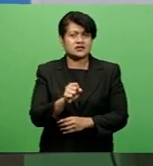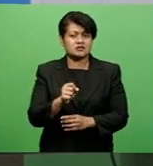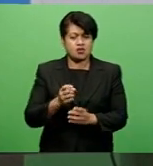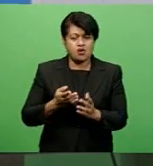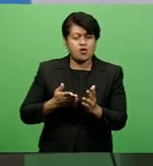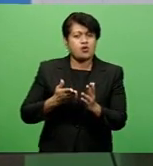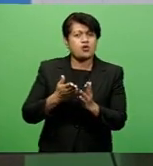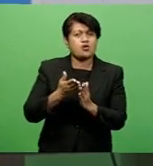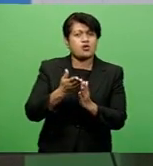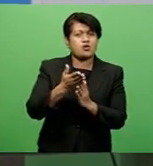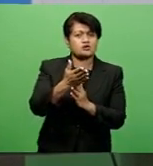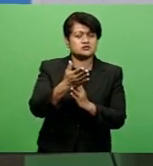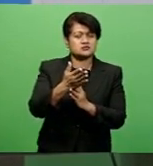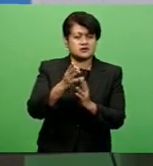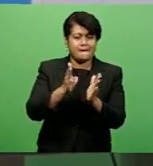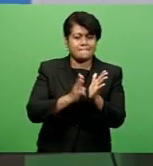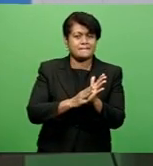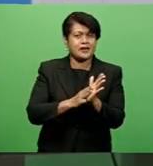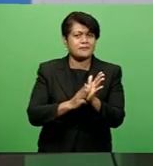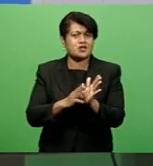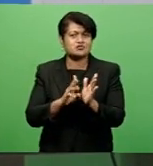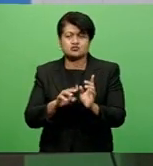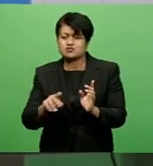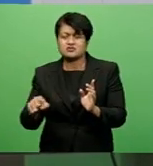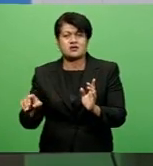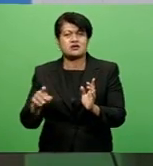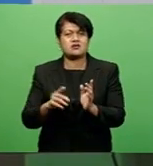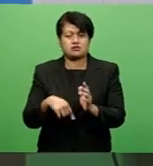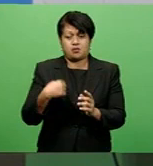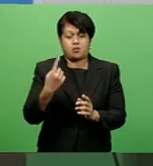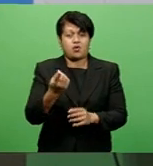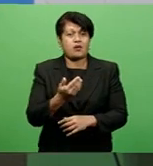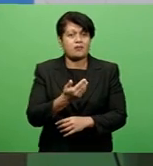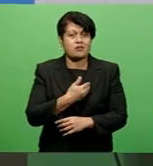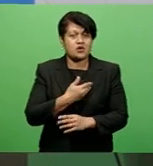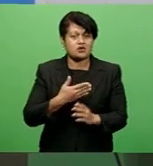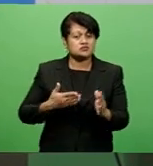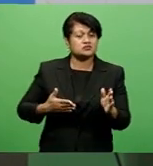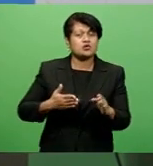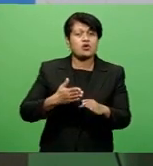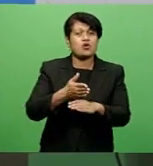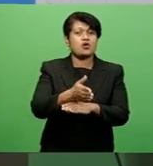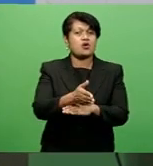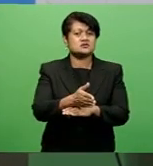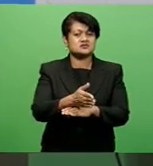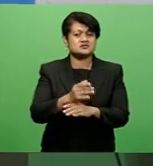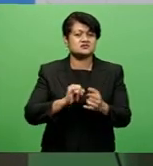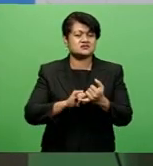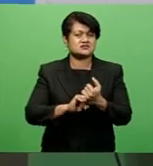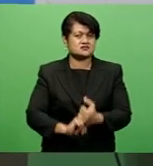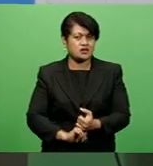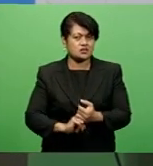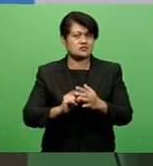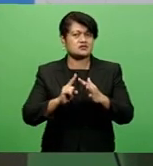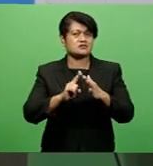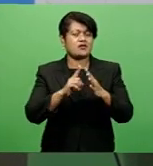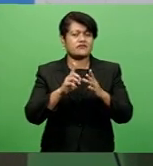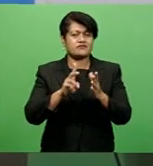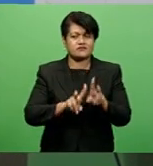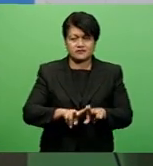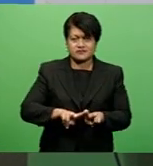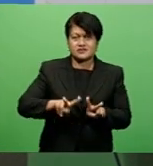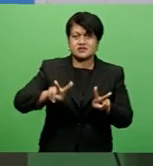group by tomorrow morning, and then it's going to cross just to the southwest of Viti level